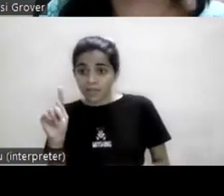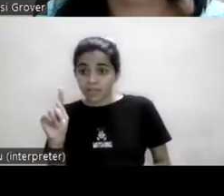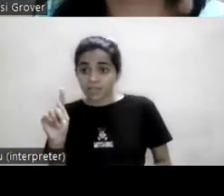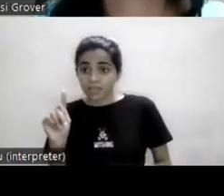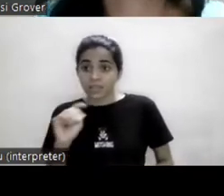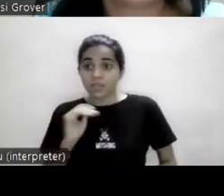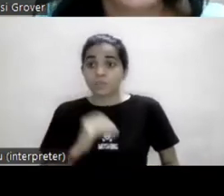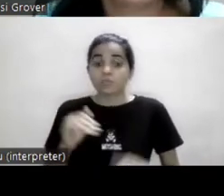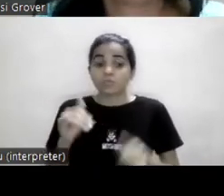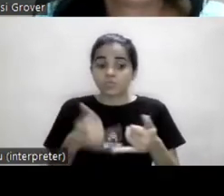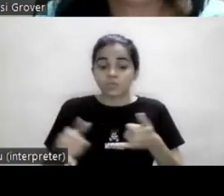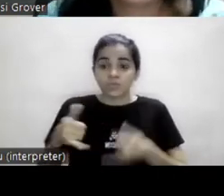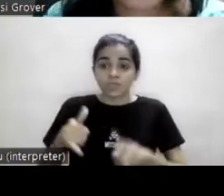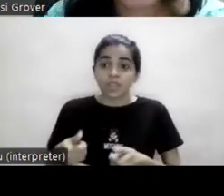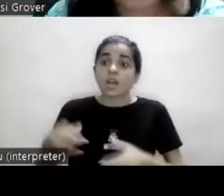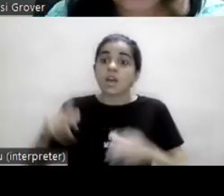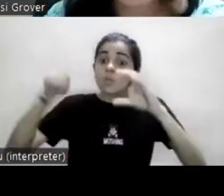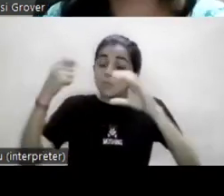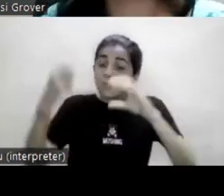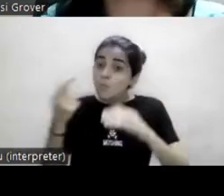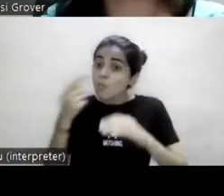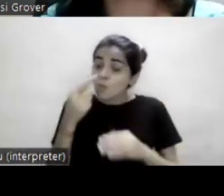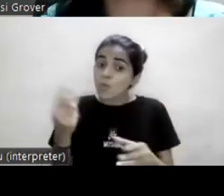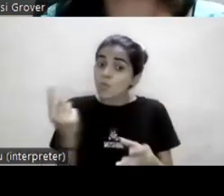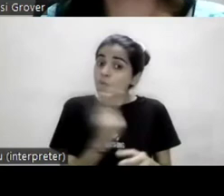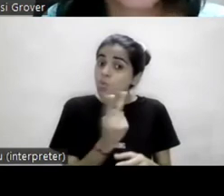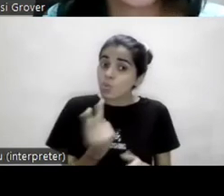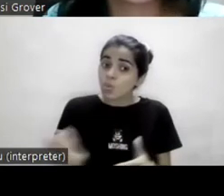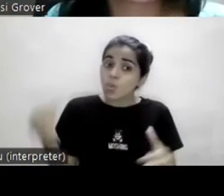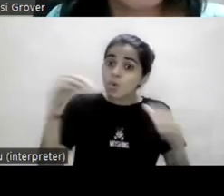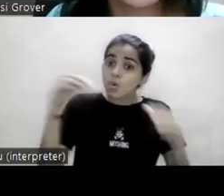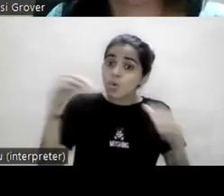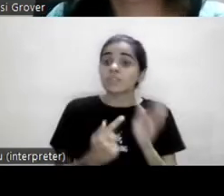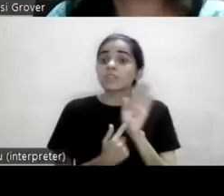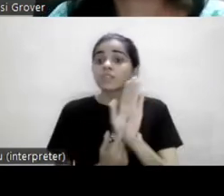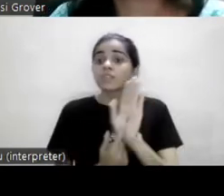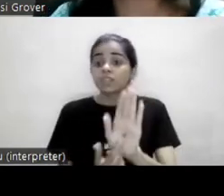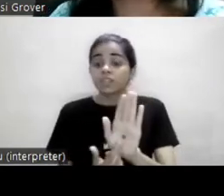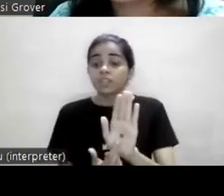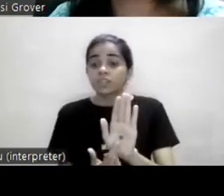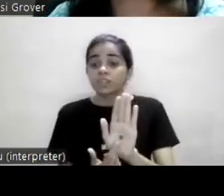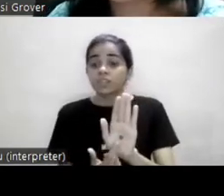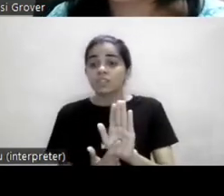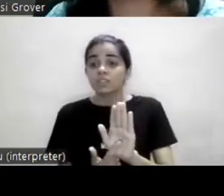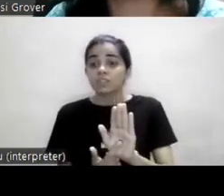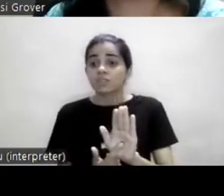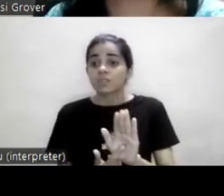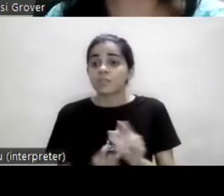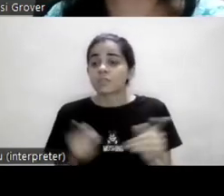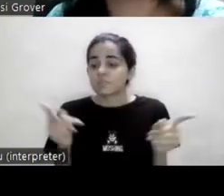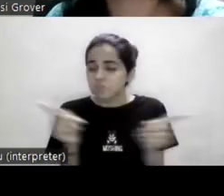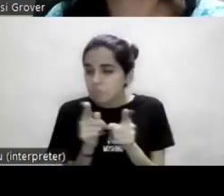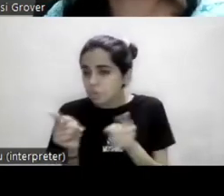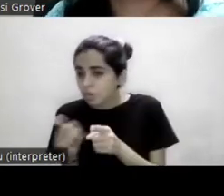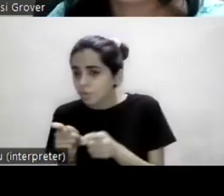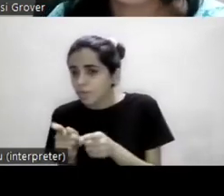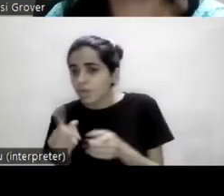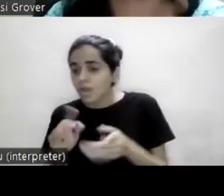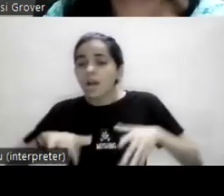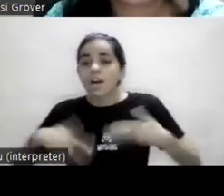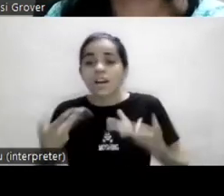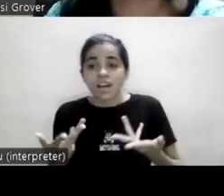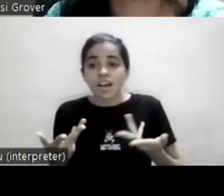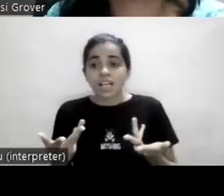this animation series. So what I'm going to show you now is something in a very small way of what and